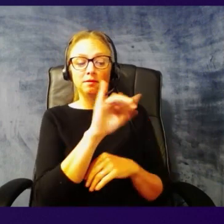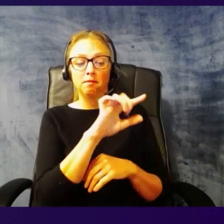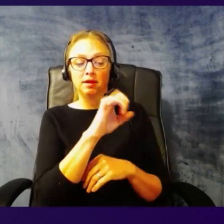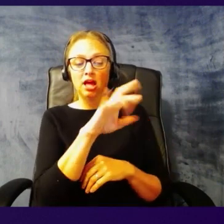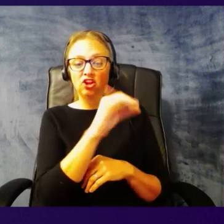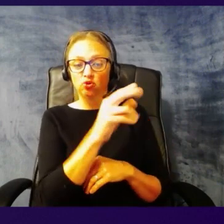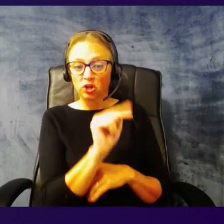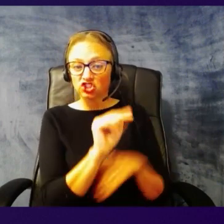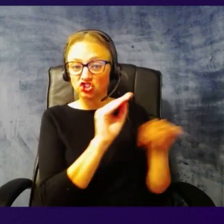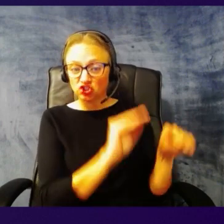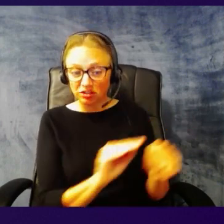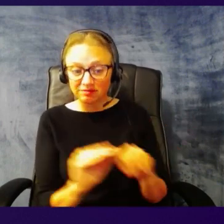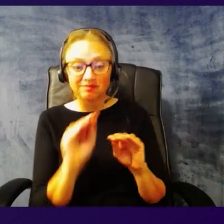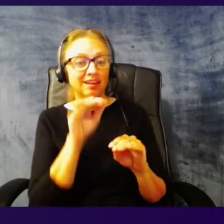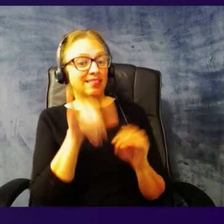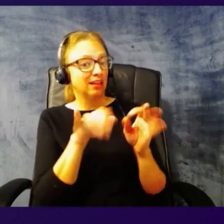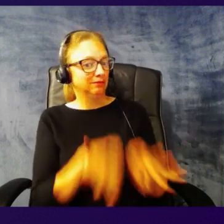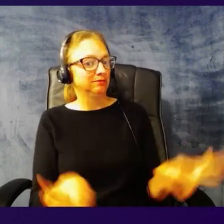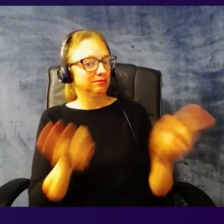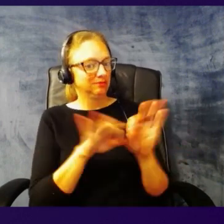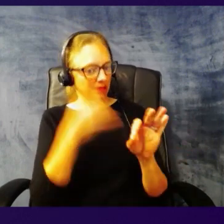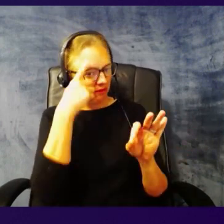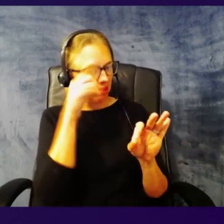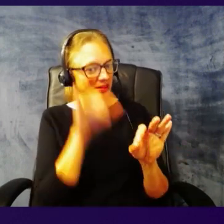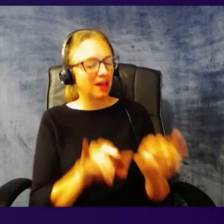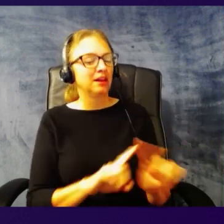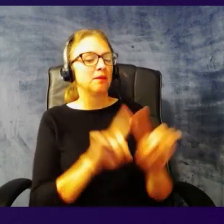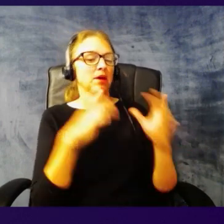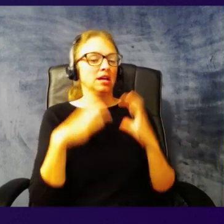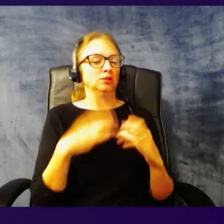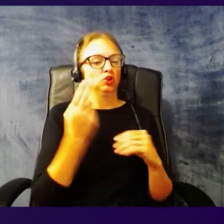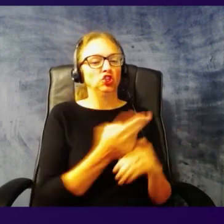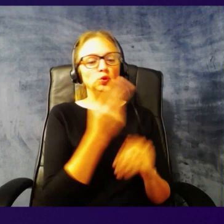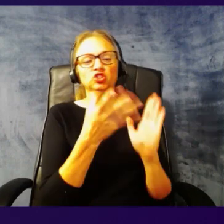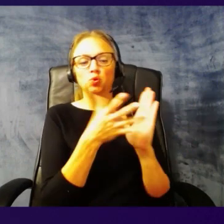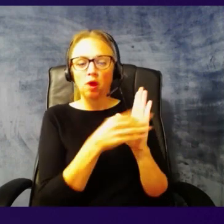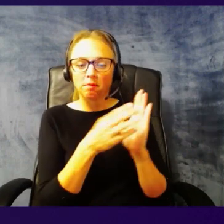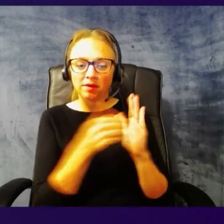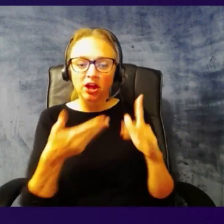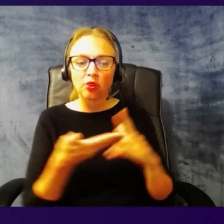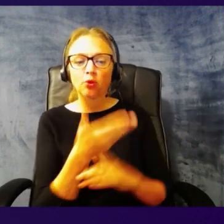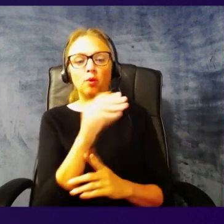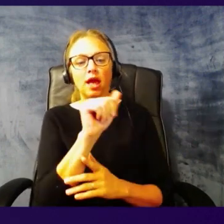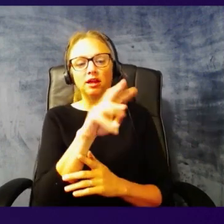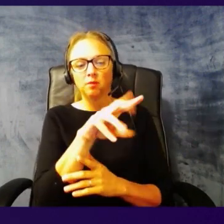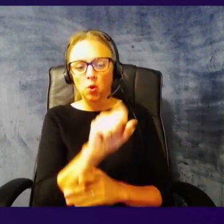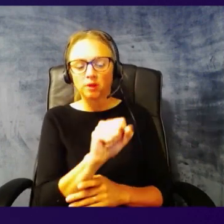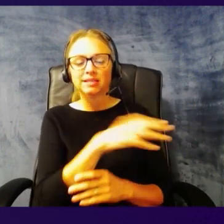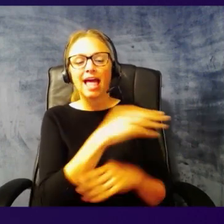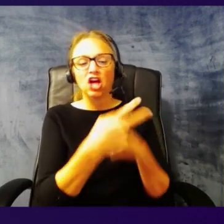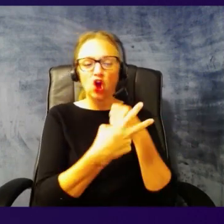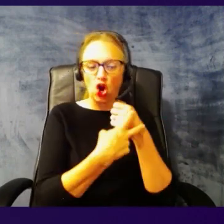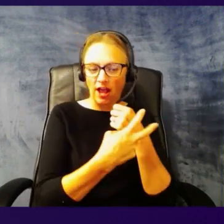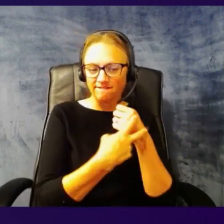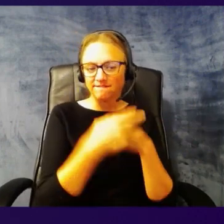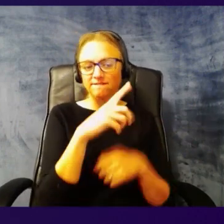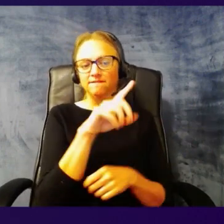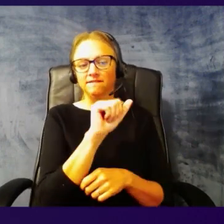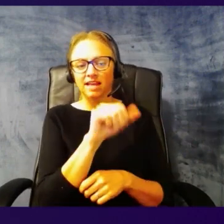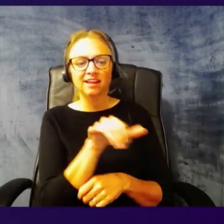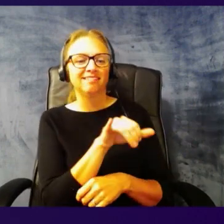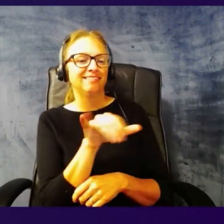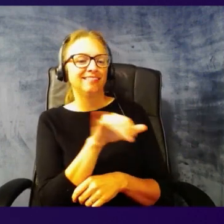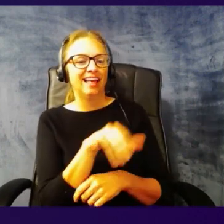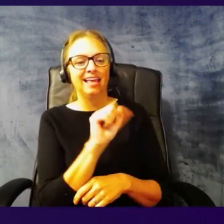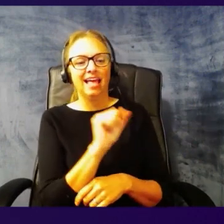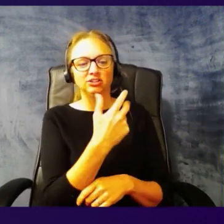for DataSync, but we also have customers using it to replicate their data into AWS, as well as to archive data into things like S3 Glacier